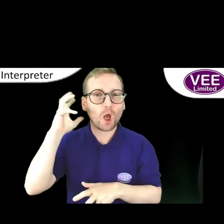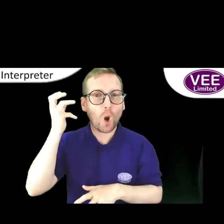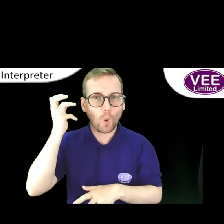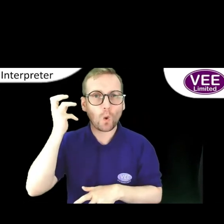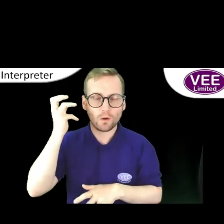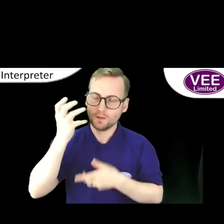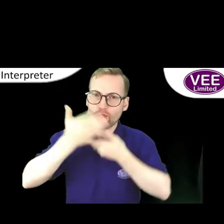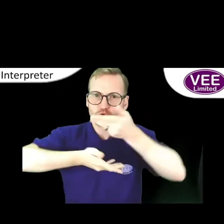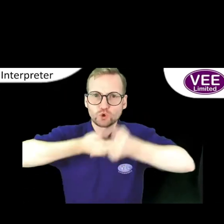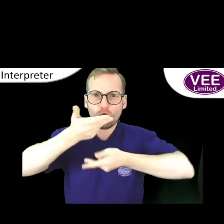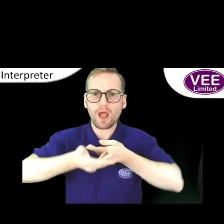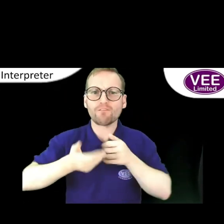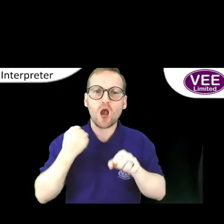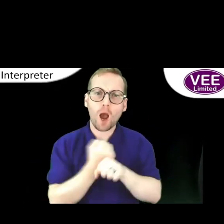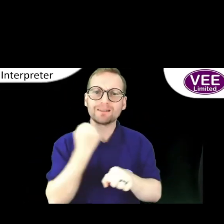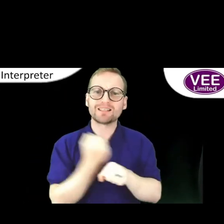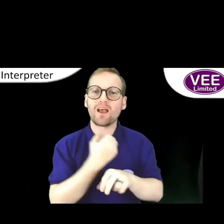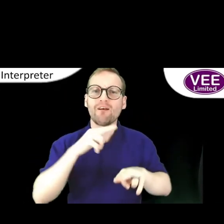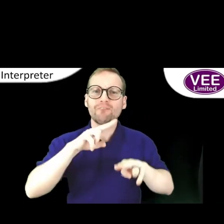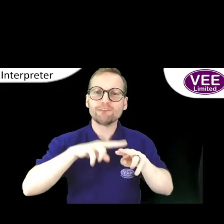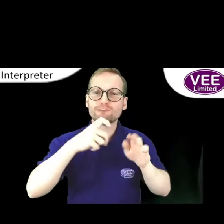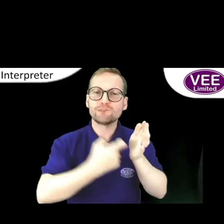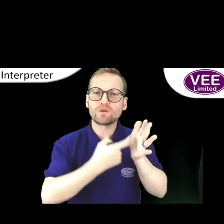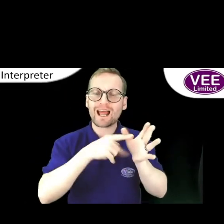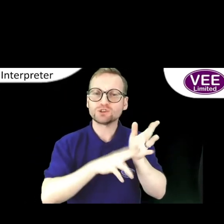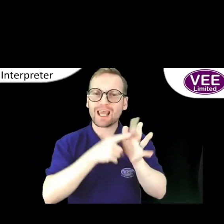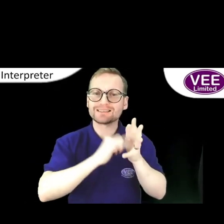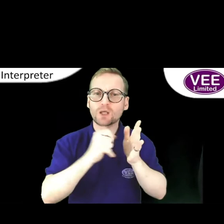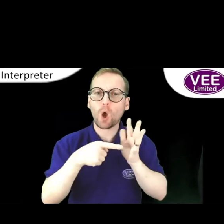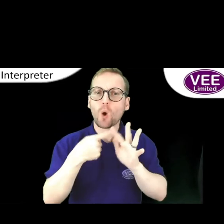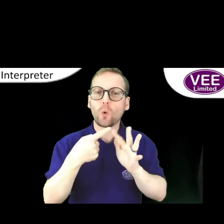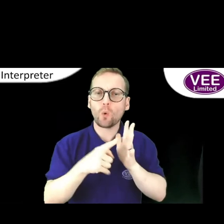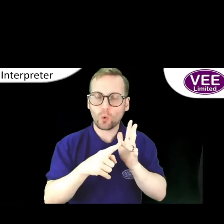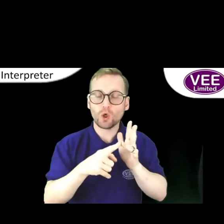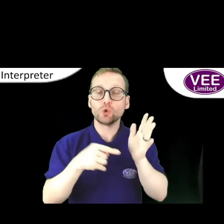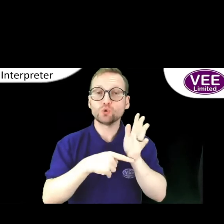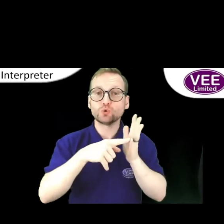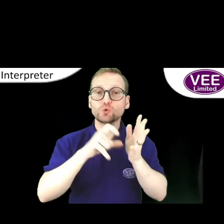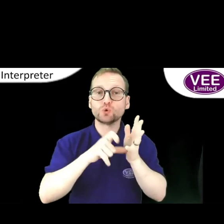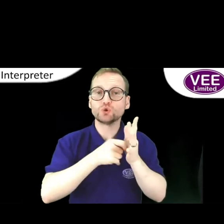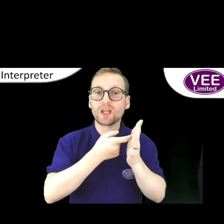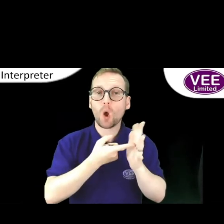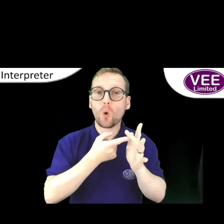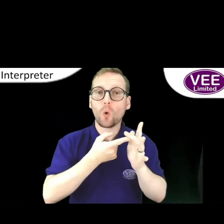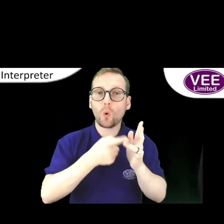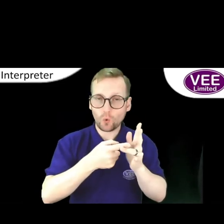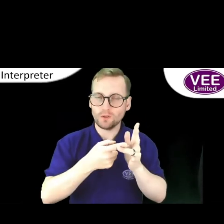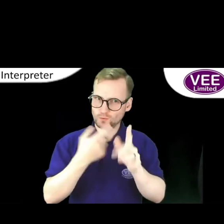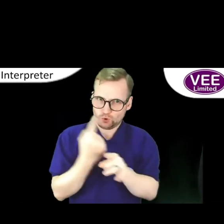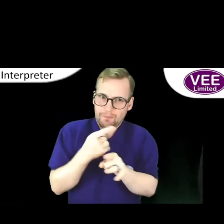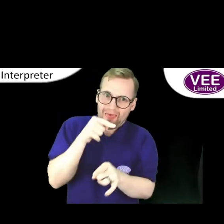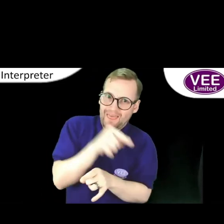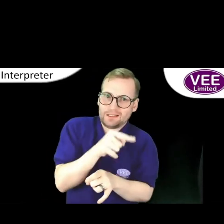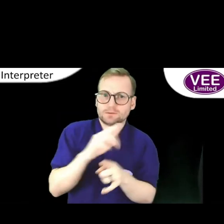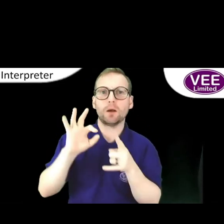story of carpenter Francesco Tuccio. Jill will introduce the Lampedusa Cross and the work of Francesco Tuccio, touching on points